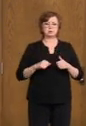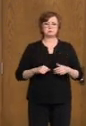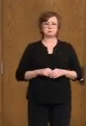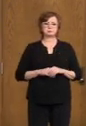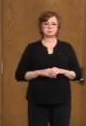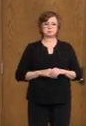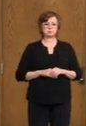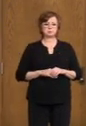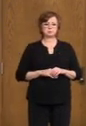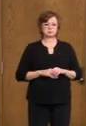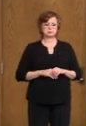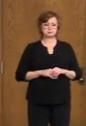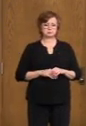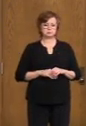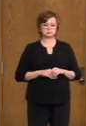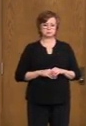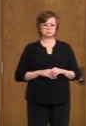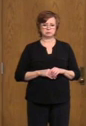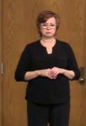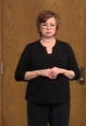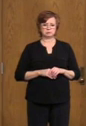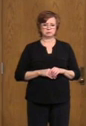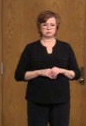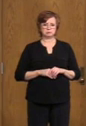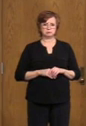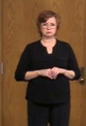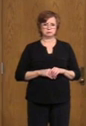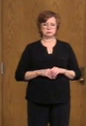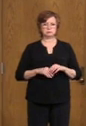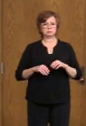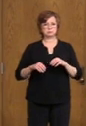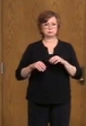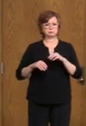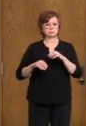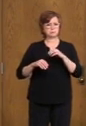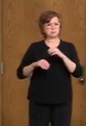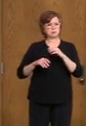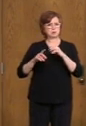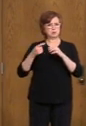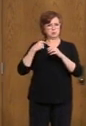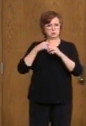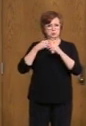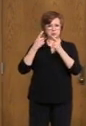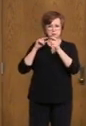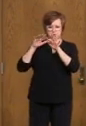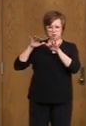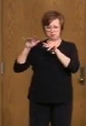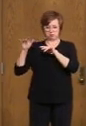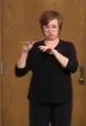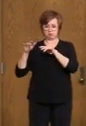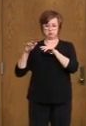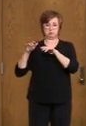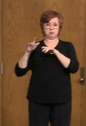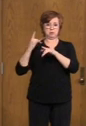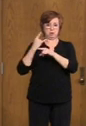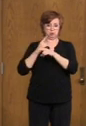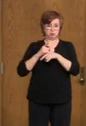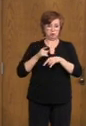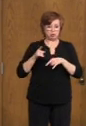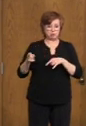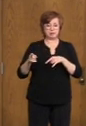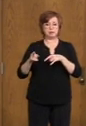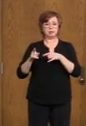it a licensed establishment or some other setting, just to get better awareness of where are some of the guidelines not